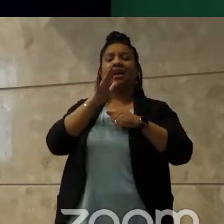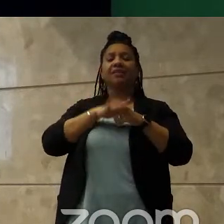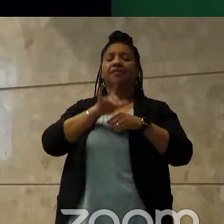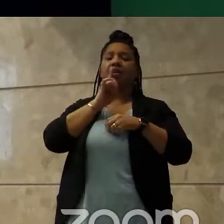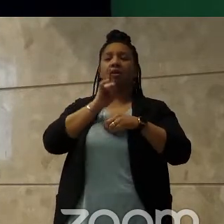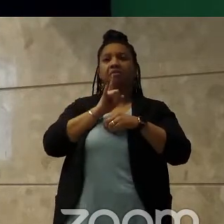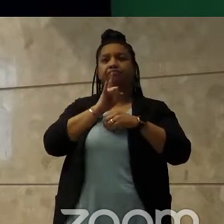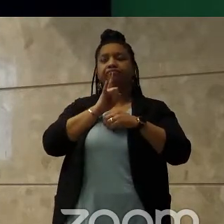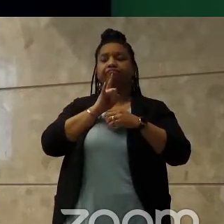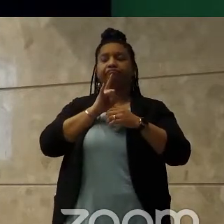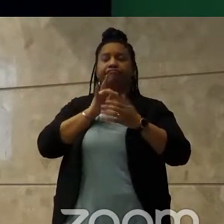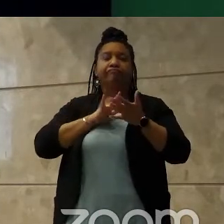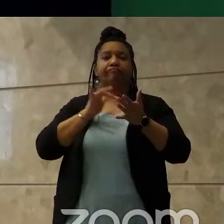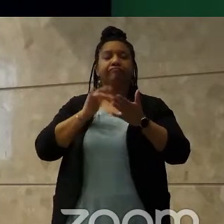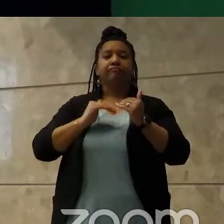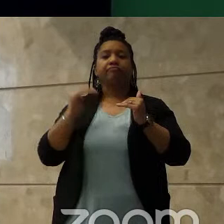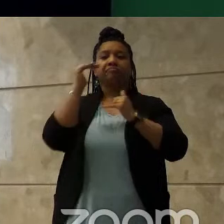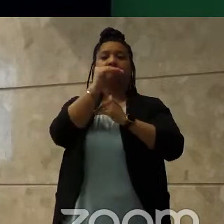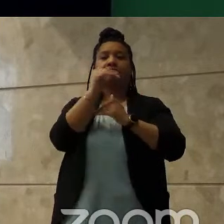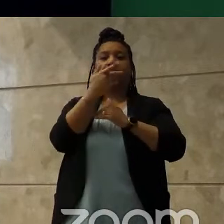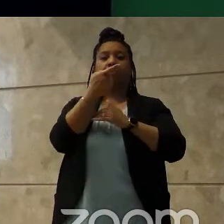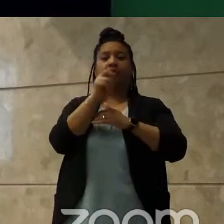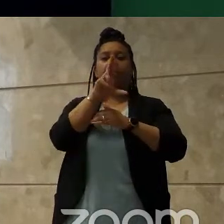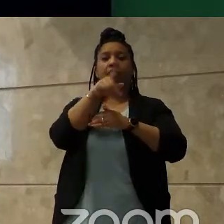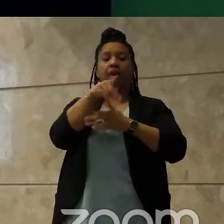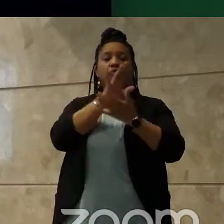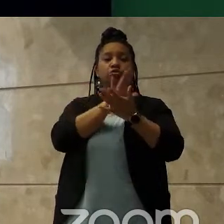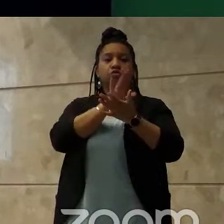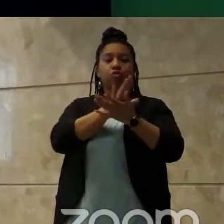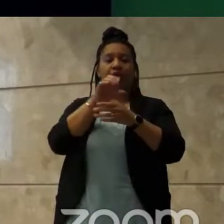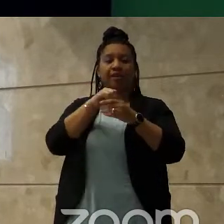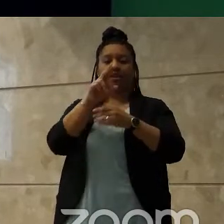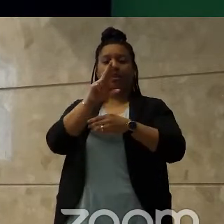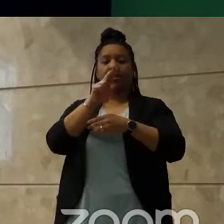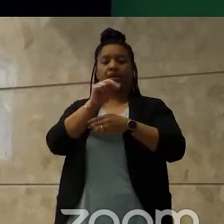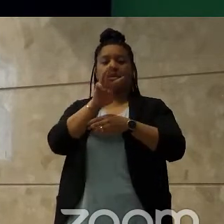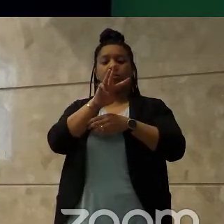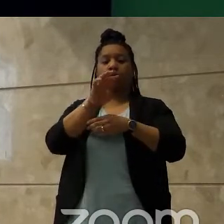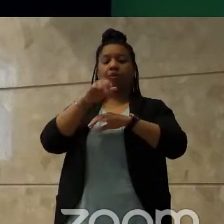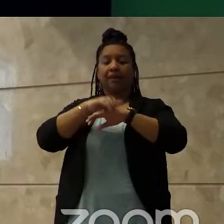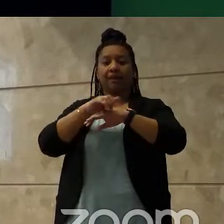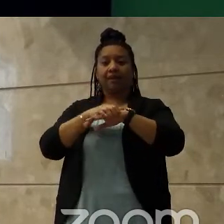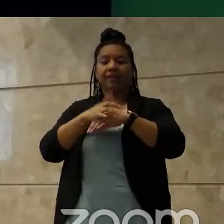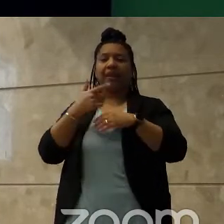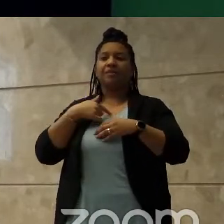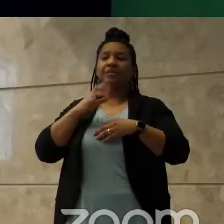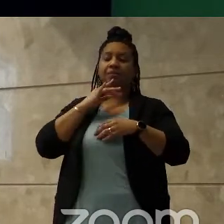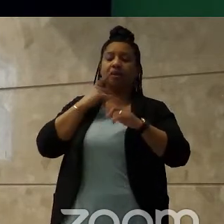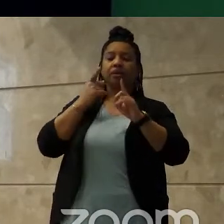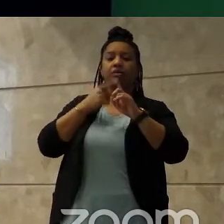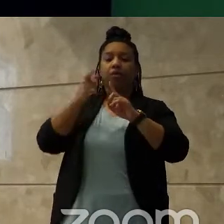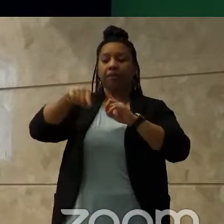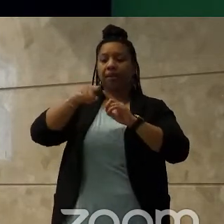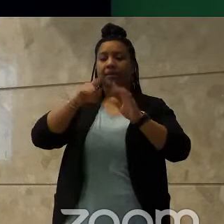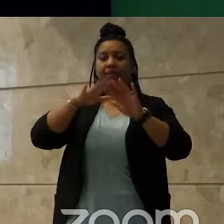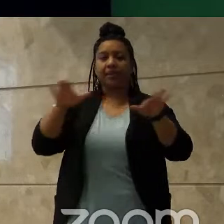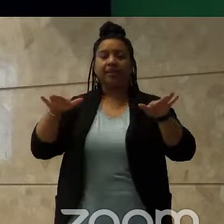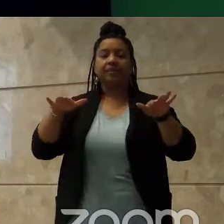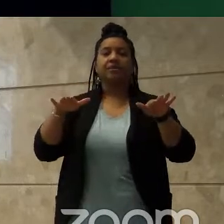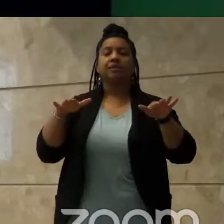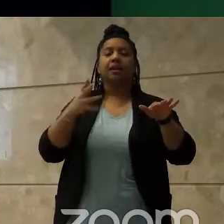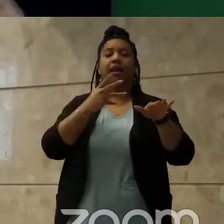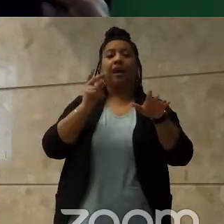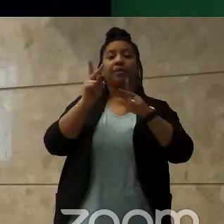And then I was speaking at an Ivy where many of them go. And I was talking to the kids. And those